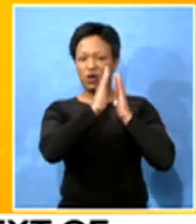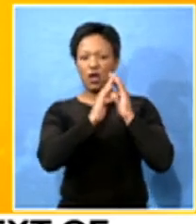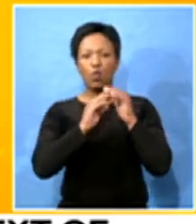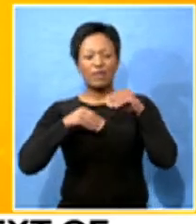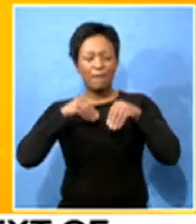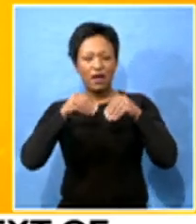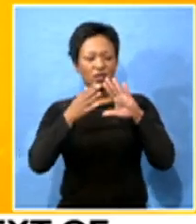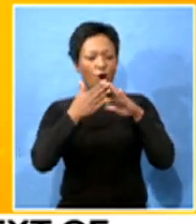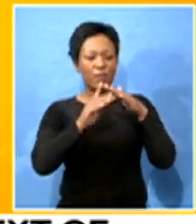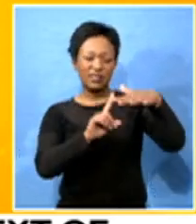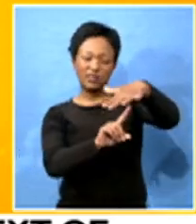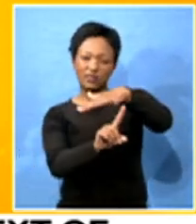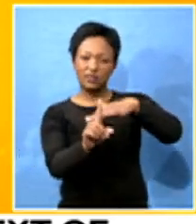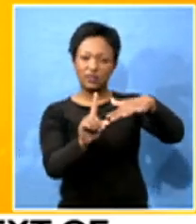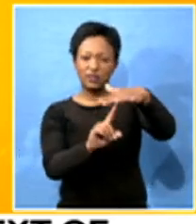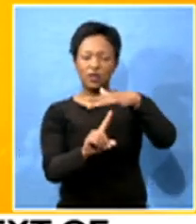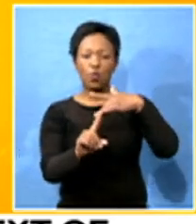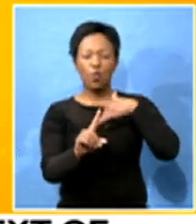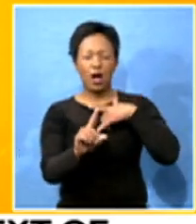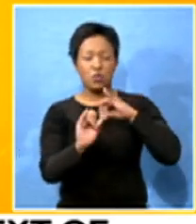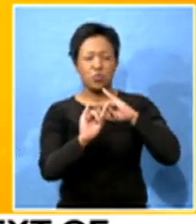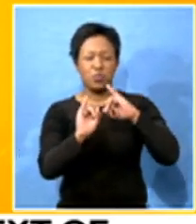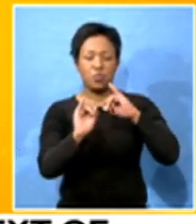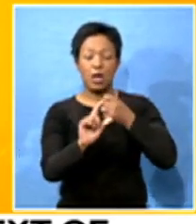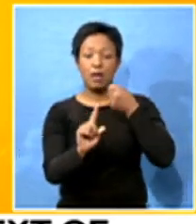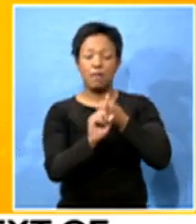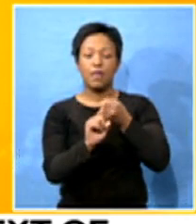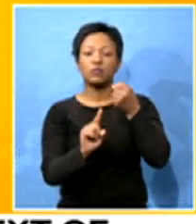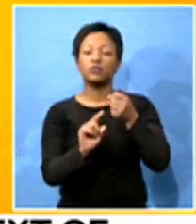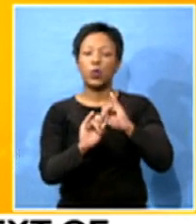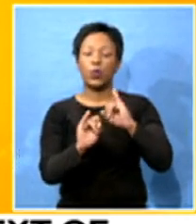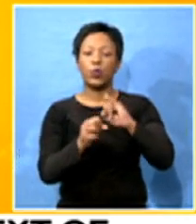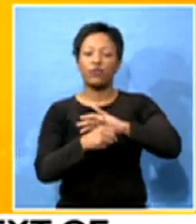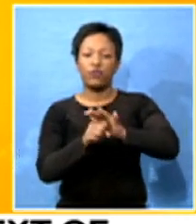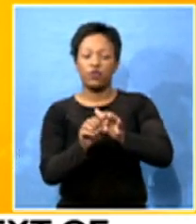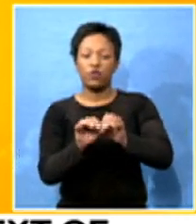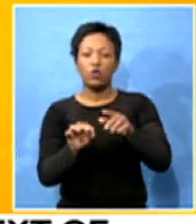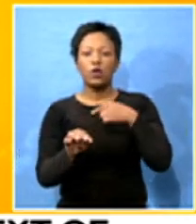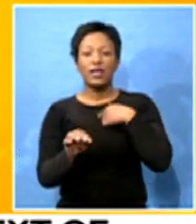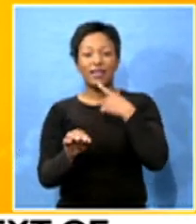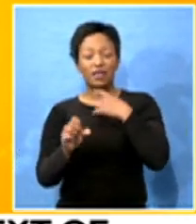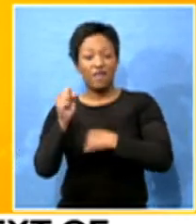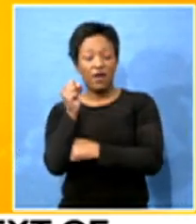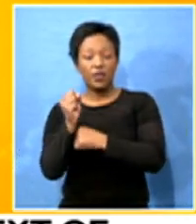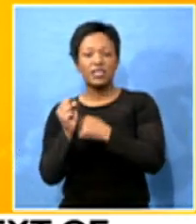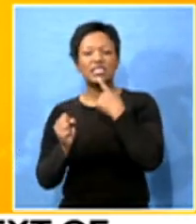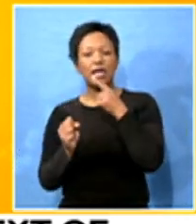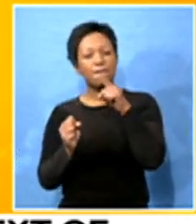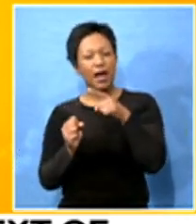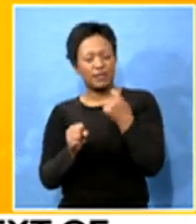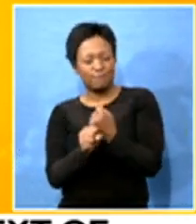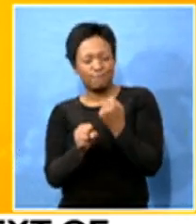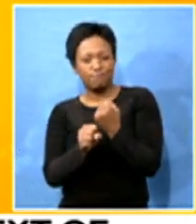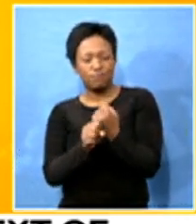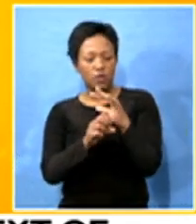ravaging impact of the coronavirus. The organisation says there is an urgent need to intensify efforts to help these